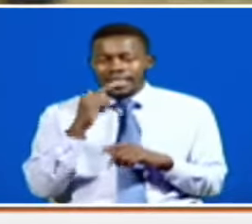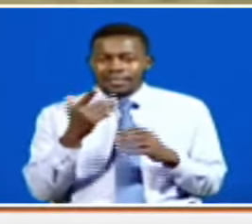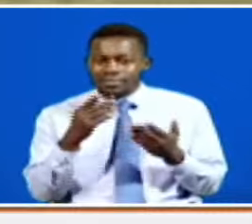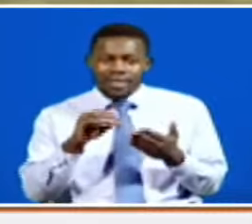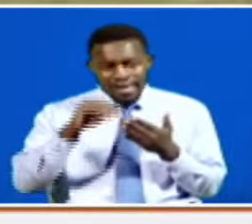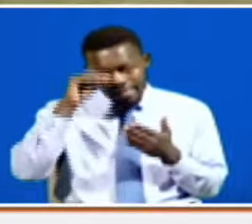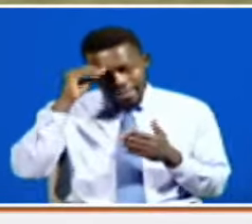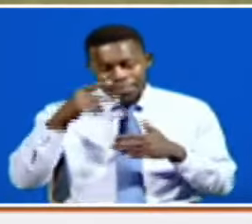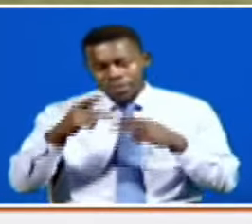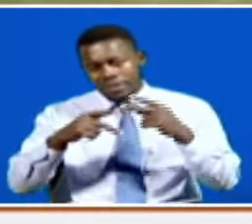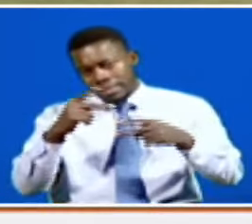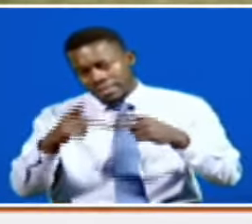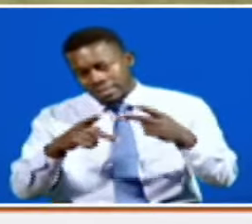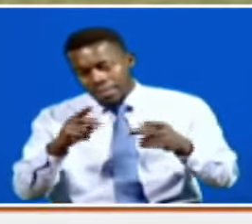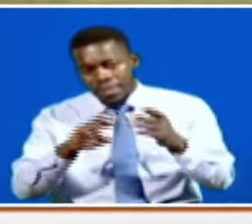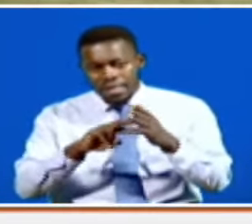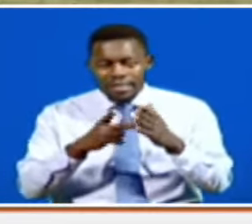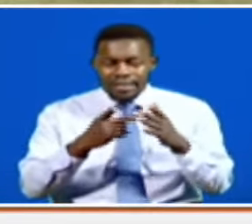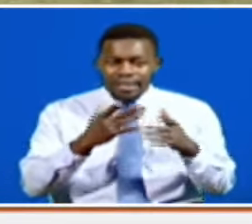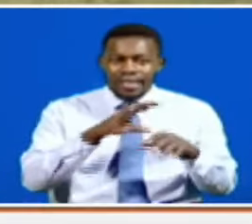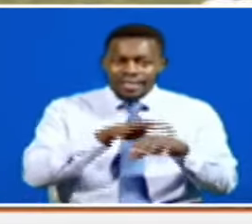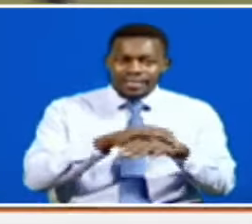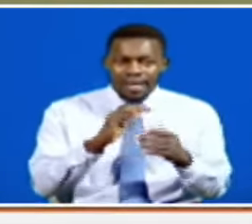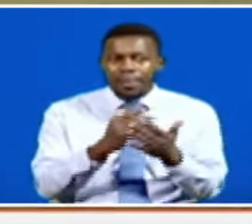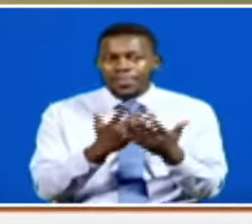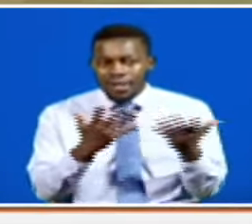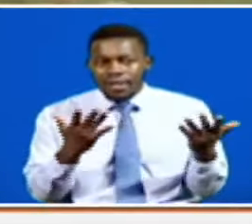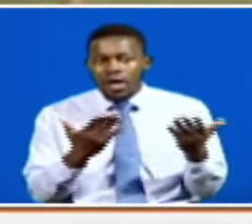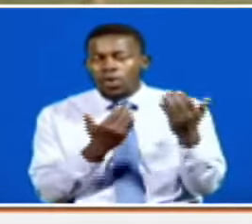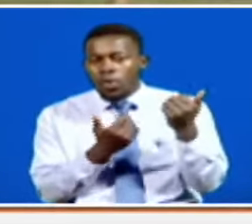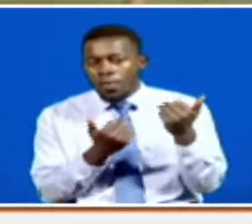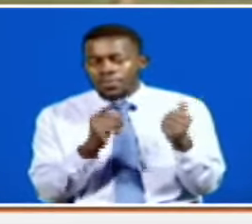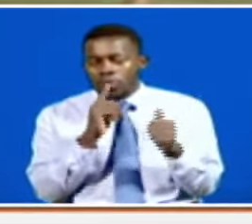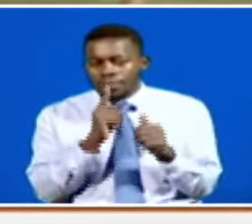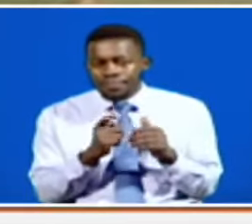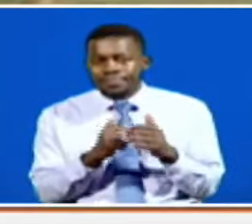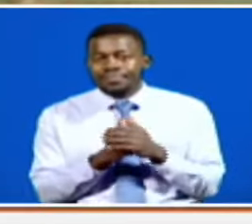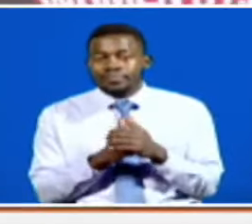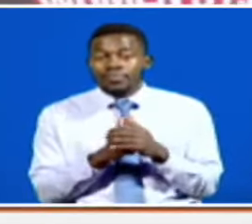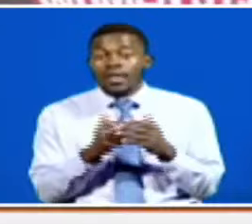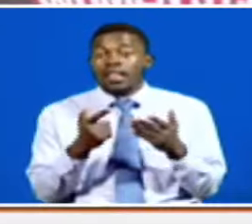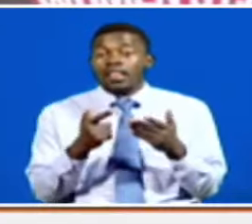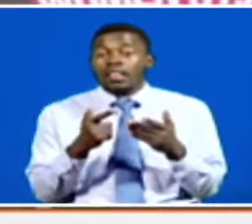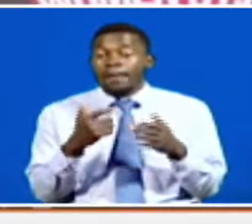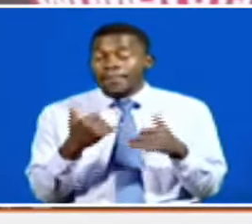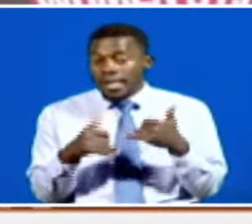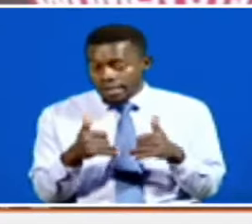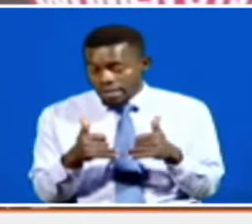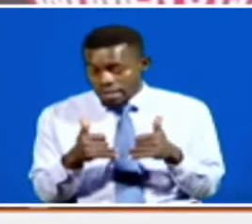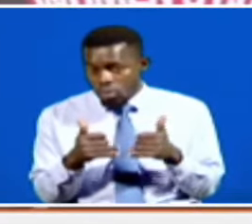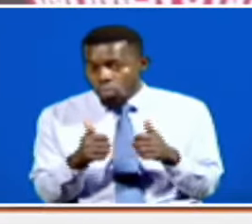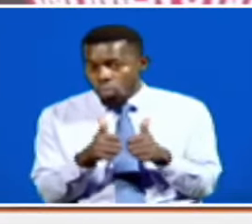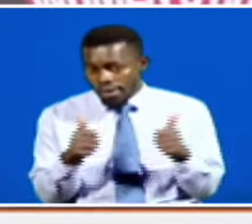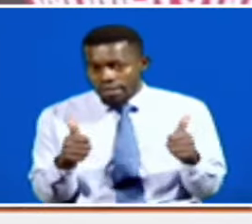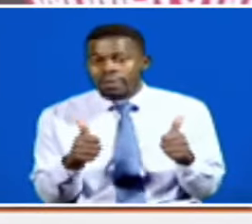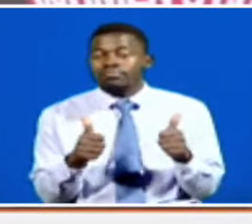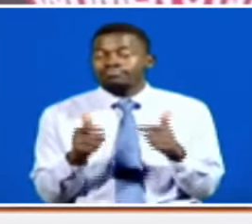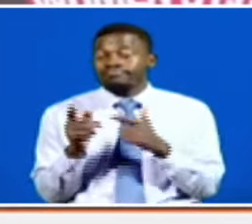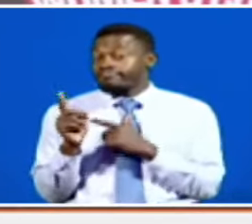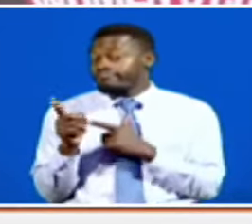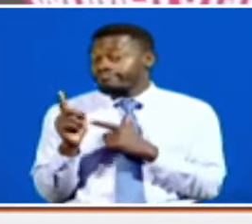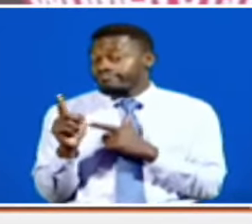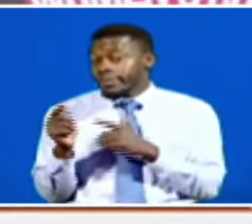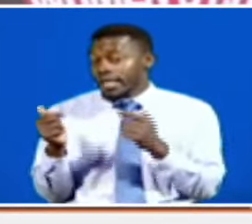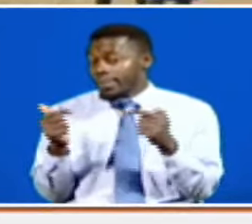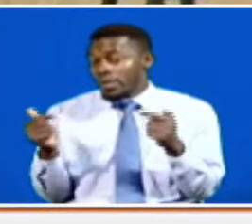learning, so I know they've gotten something from the game. The game hasn't been easy for us. Makolanders is a good team. We knew